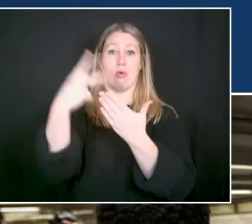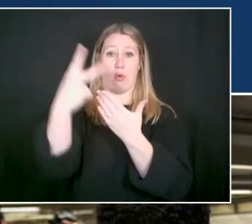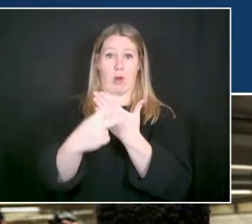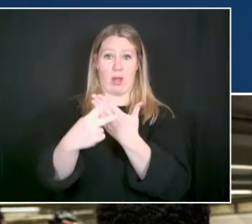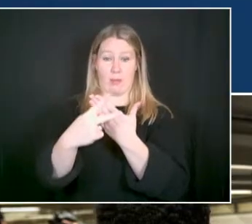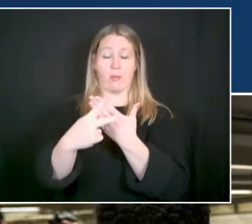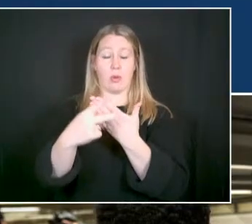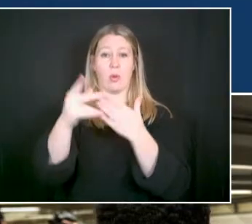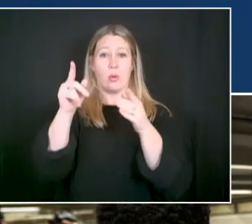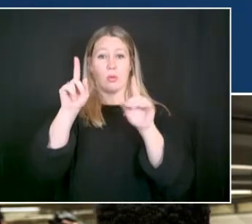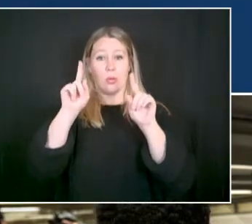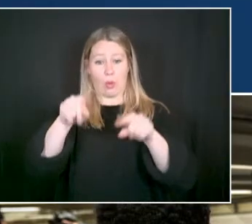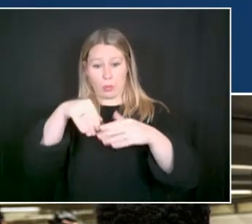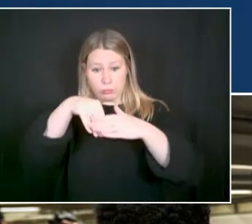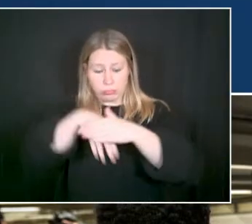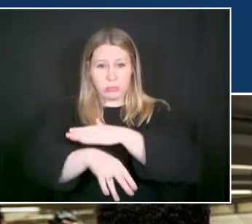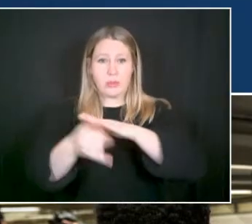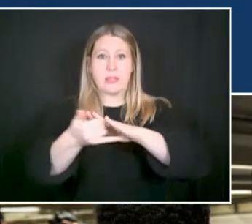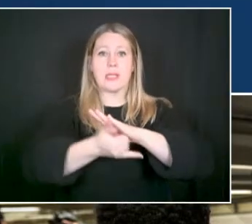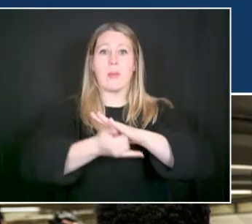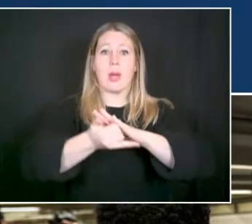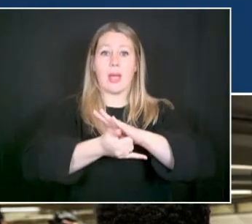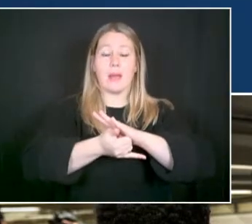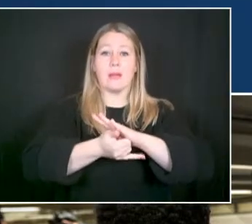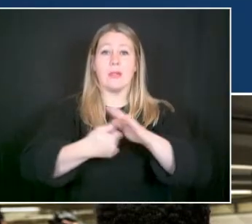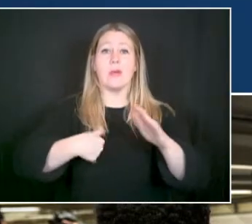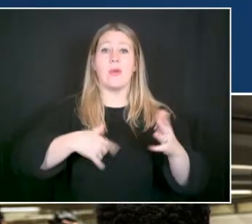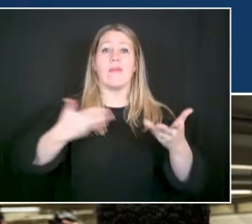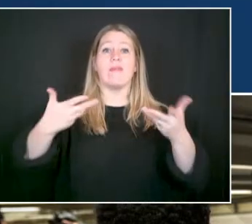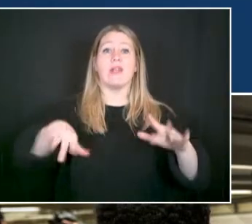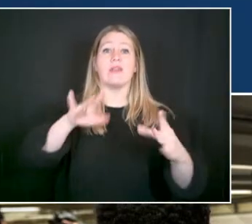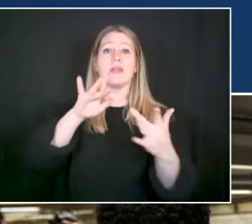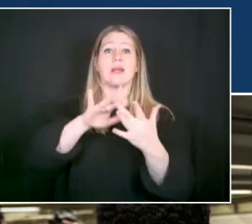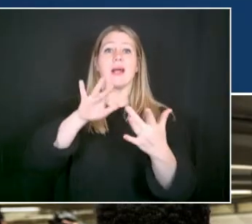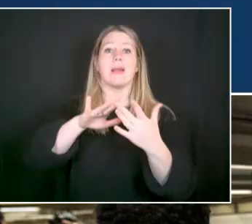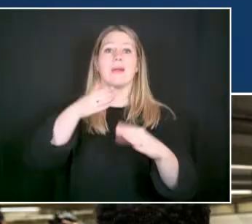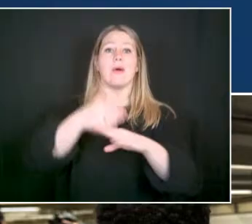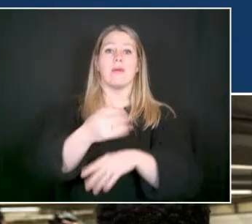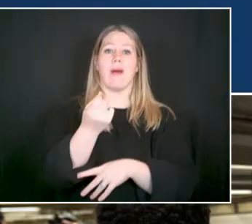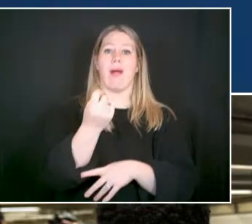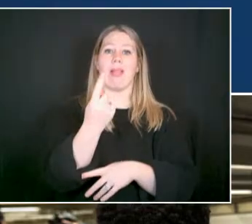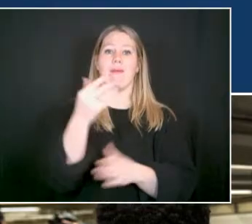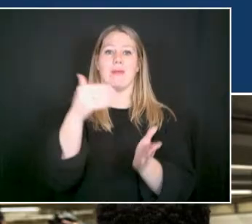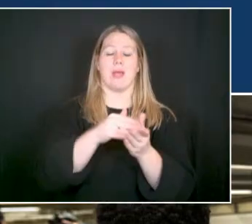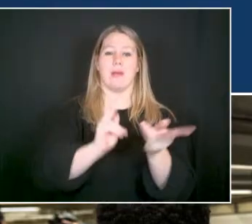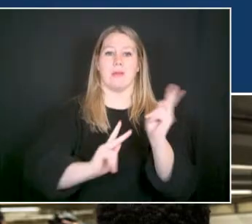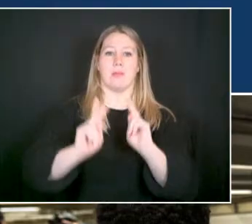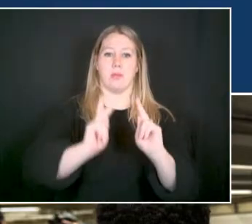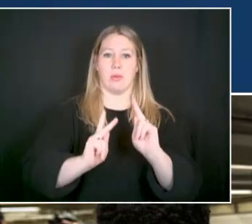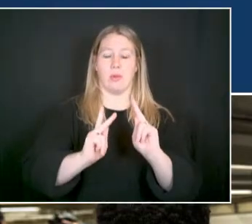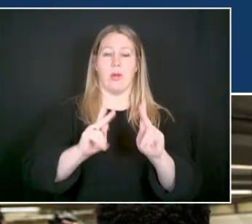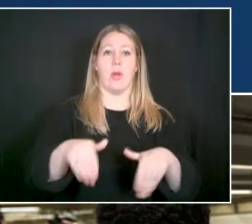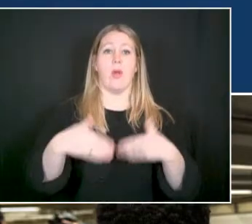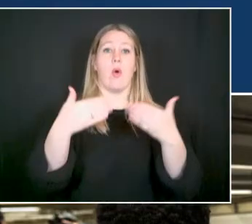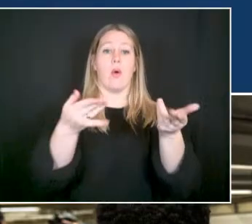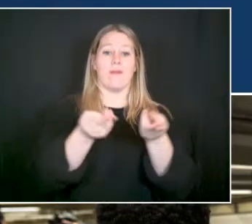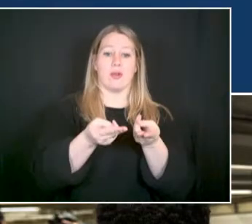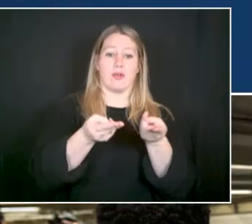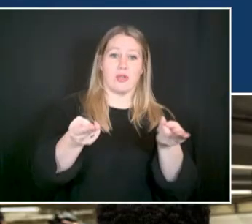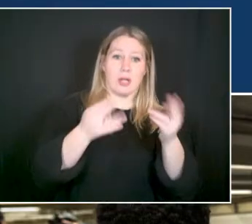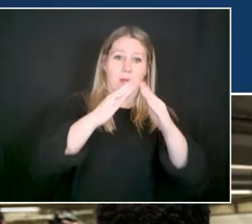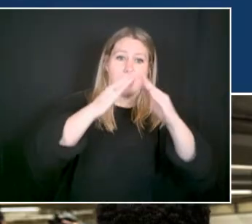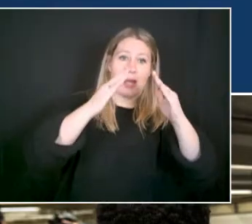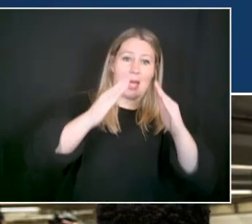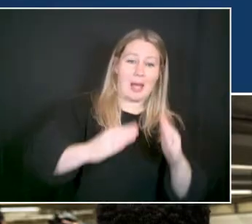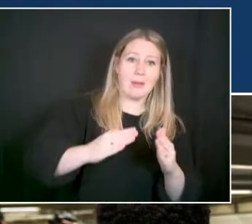and delivered vital services to them, including shelter, meals, and medical care over 3,000 times.